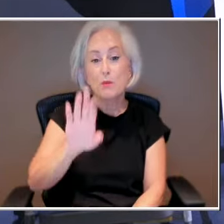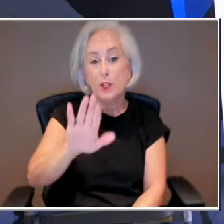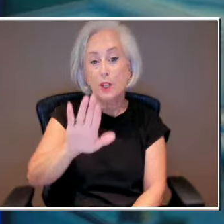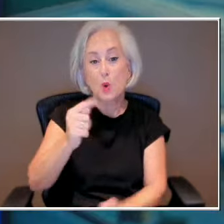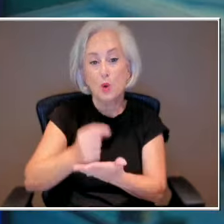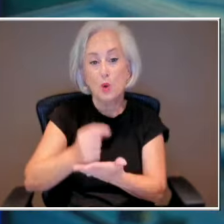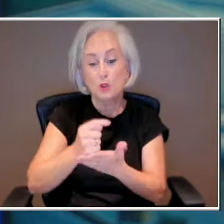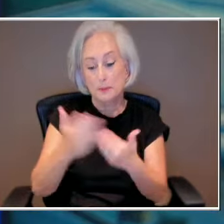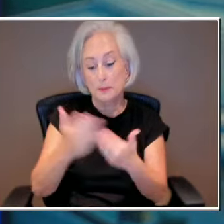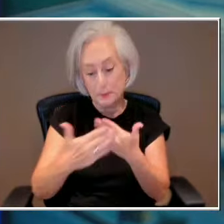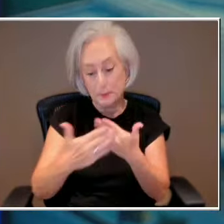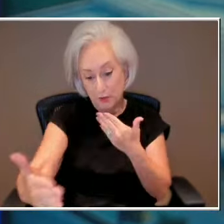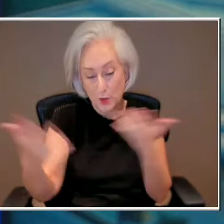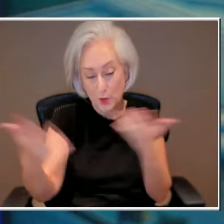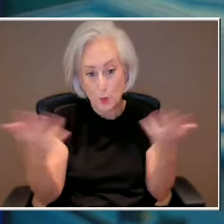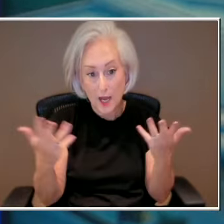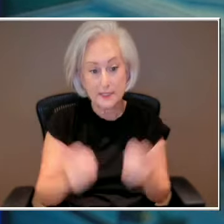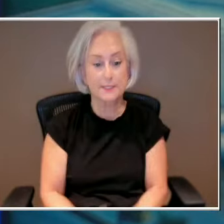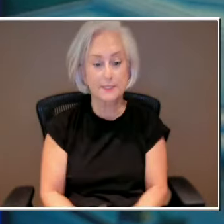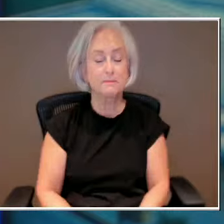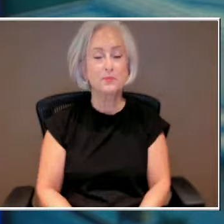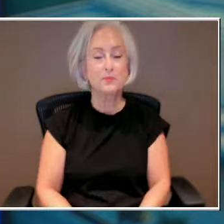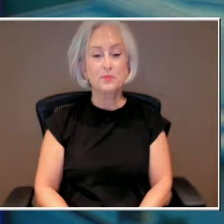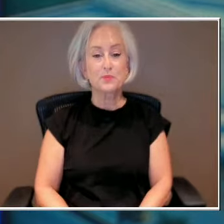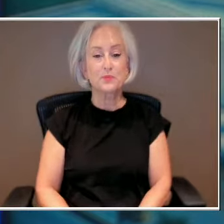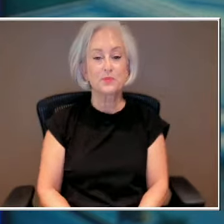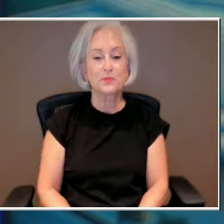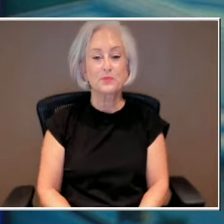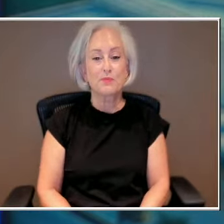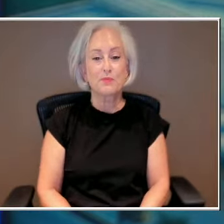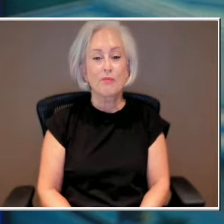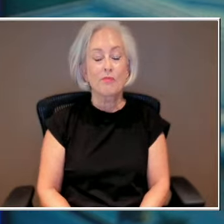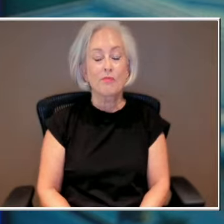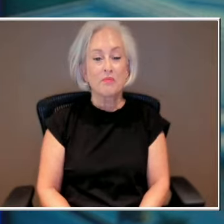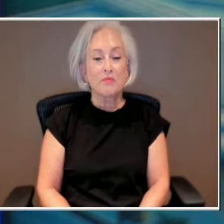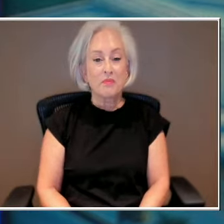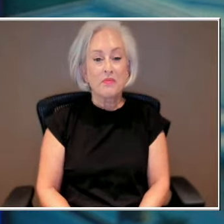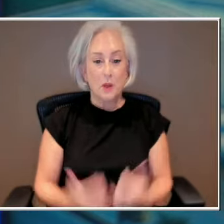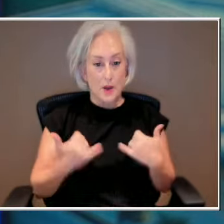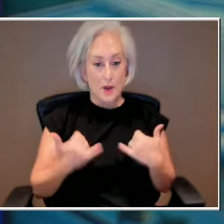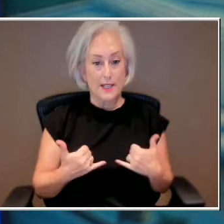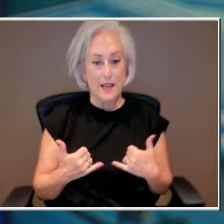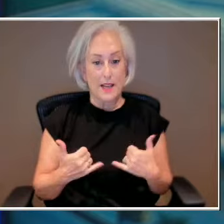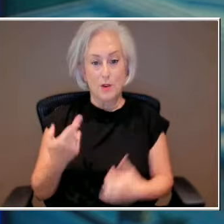I am currently on HER2 chemo